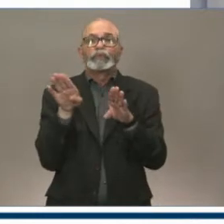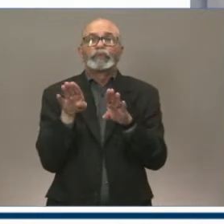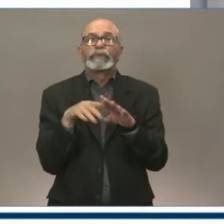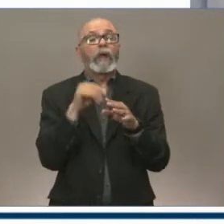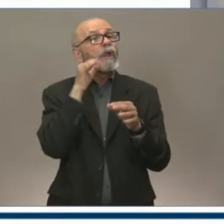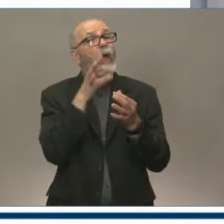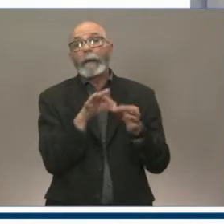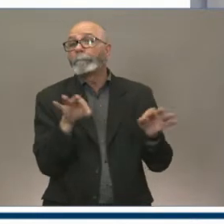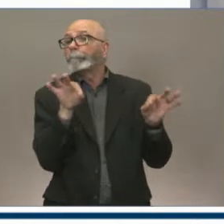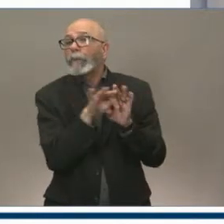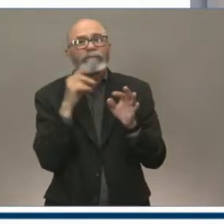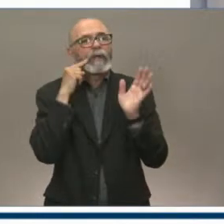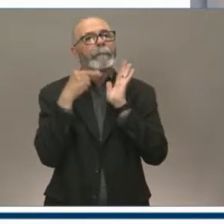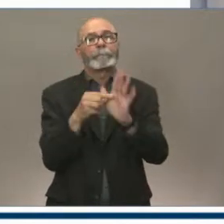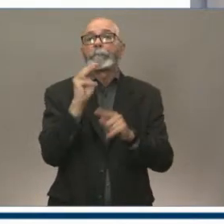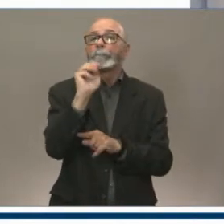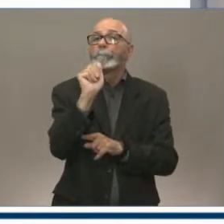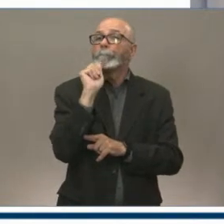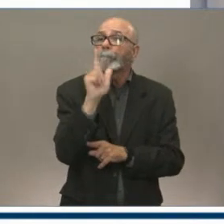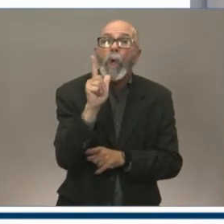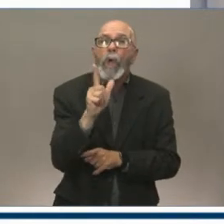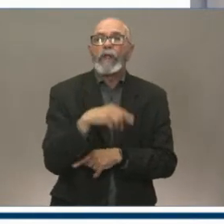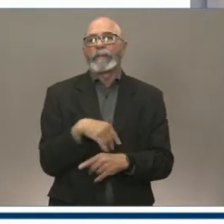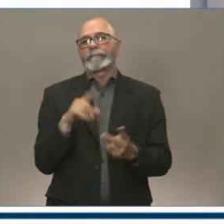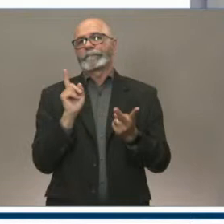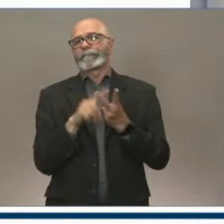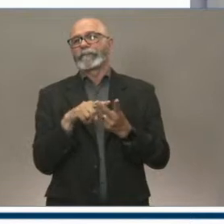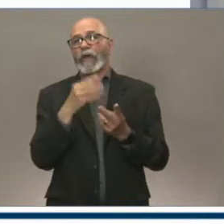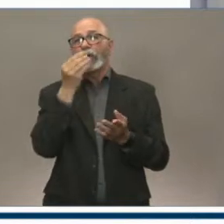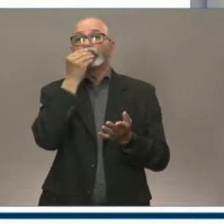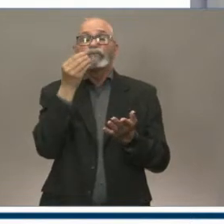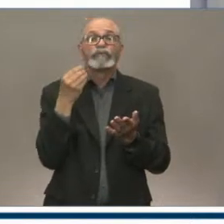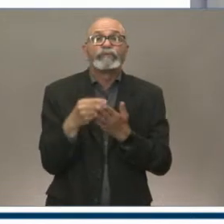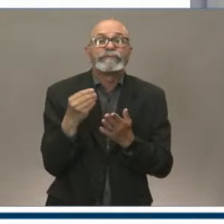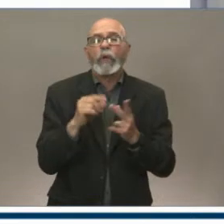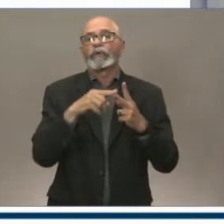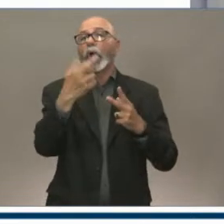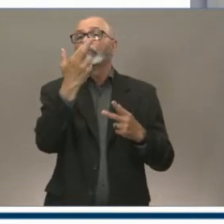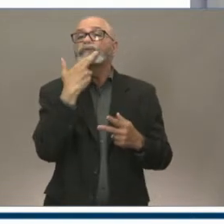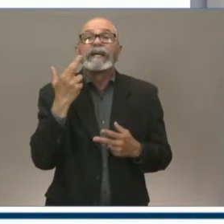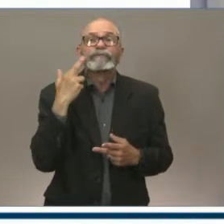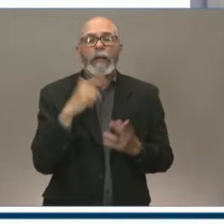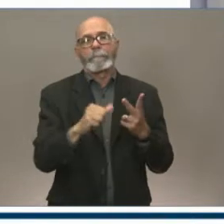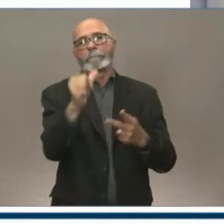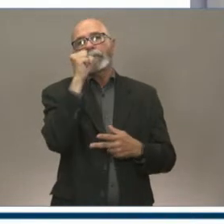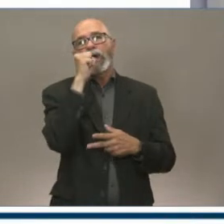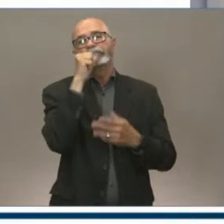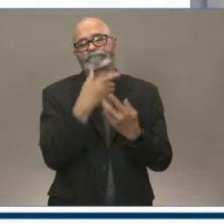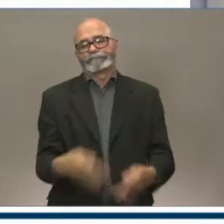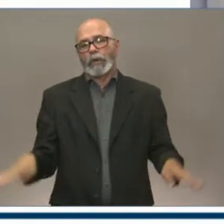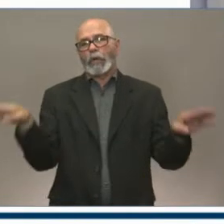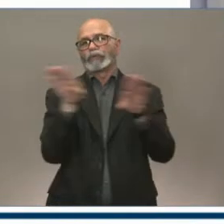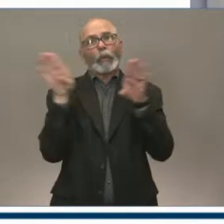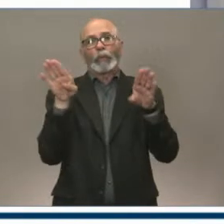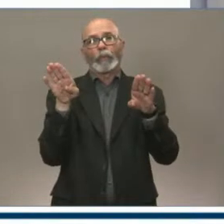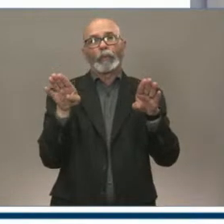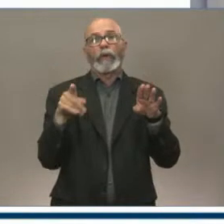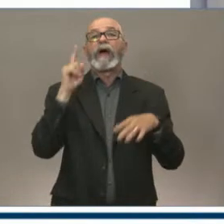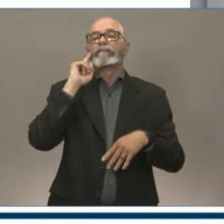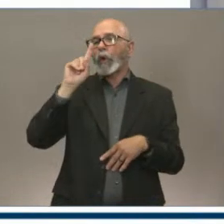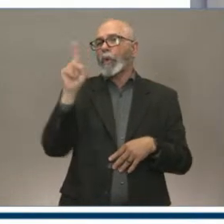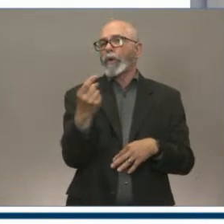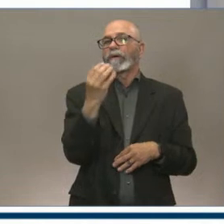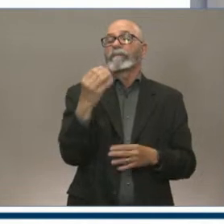malls, retail, and personal care outlets, restaurants and bars, closed to the public except for curbside pickup or